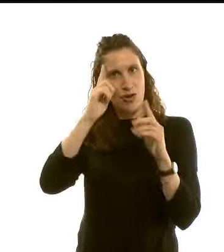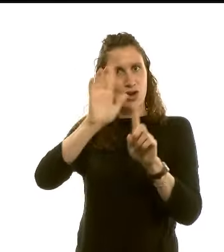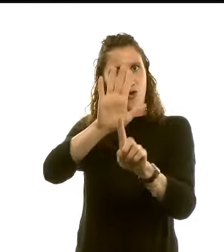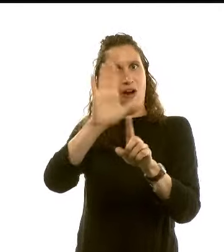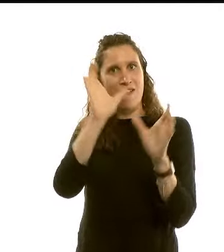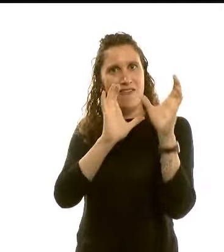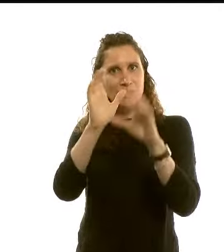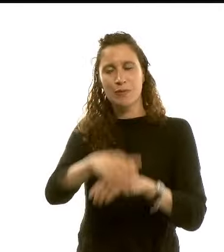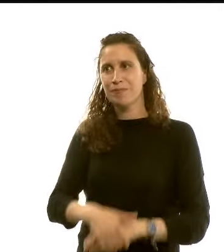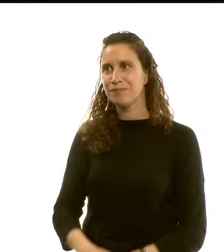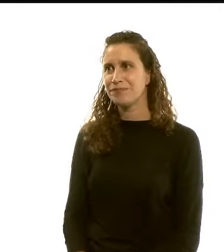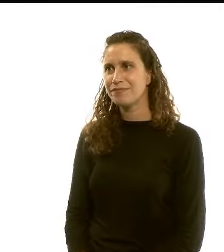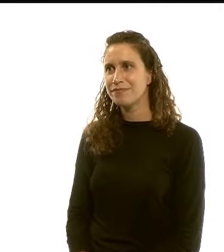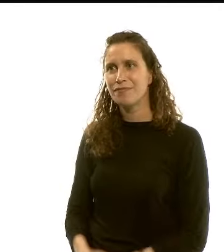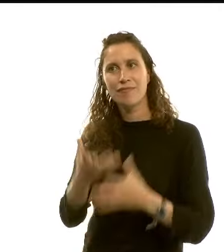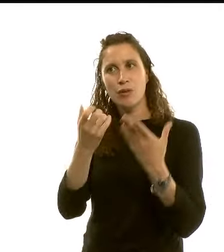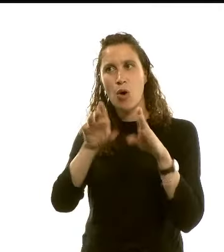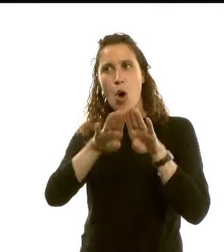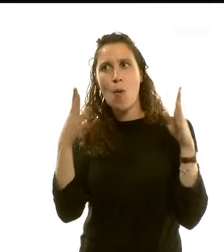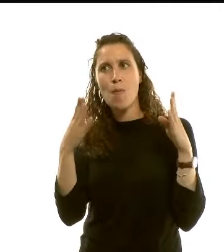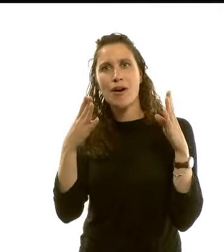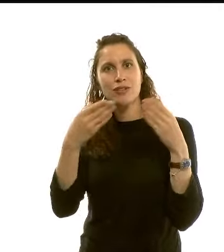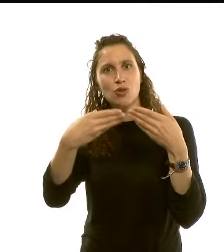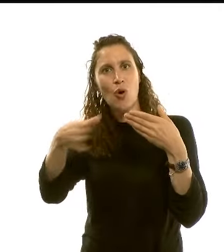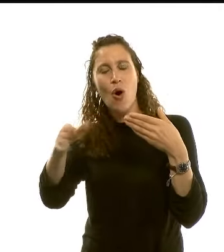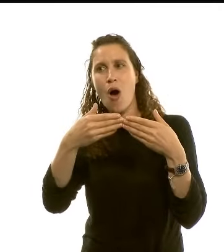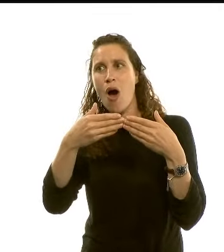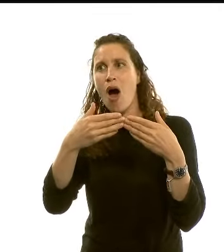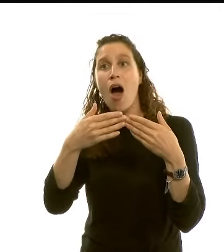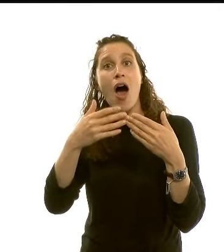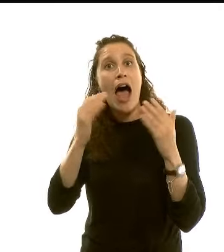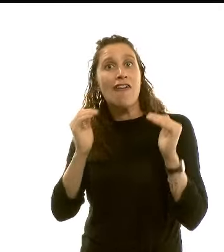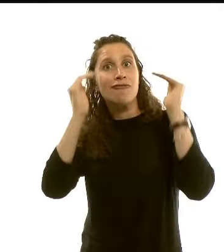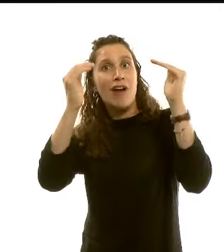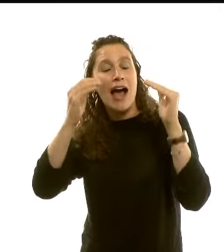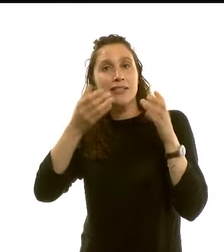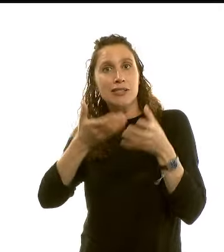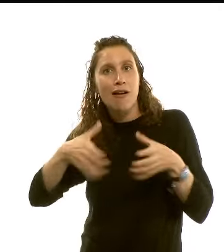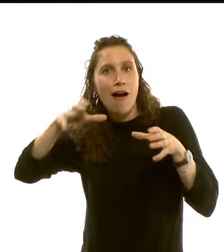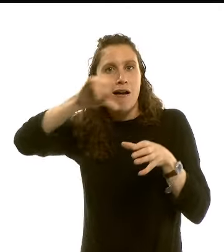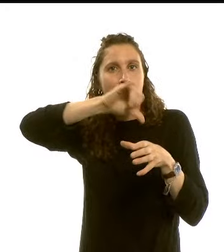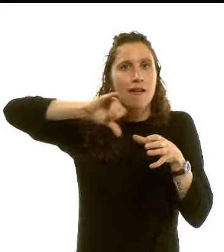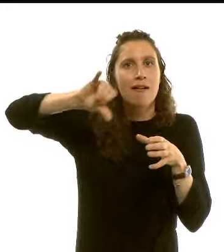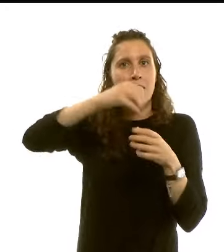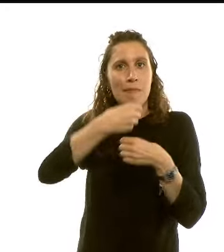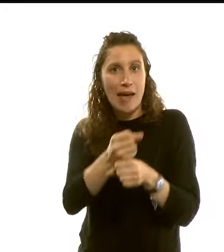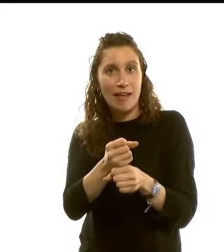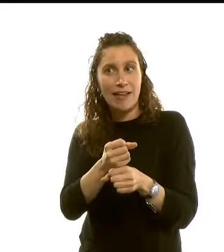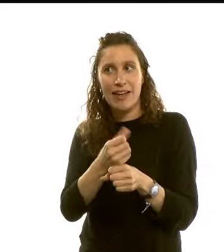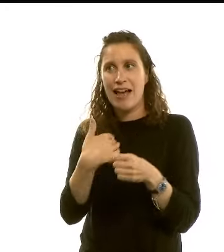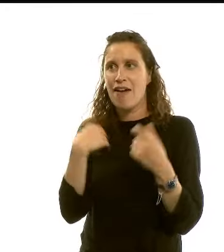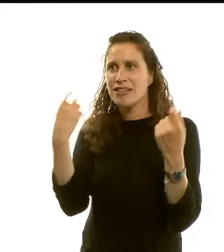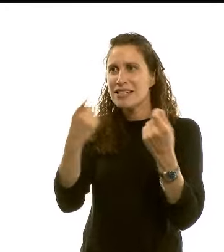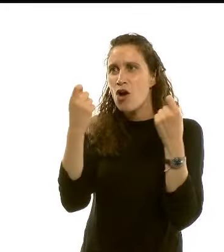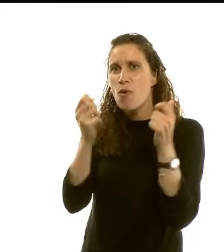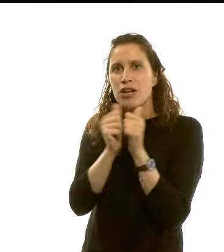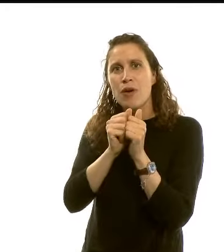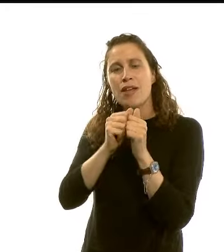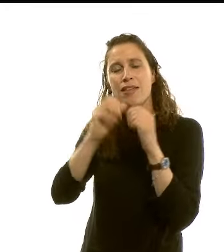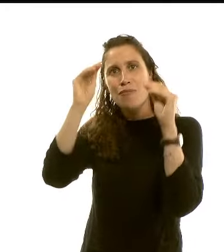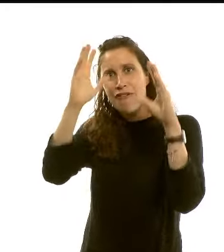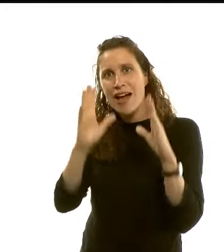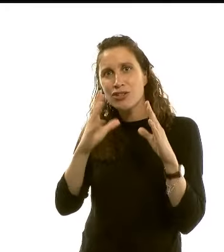this door and to play with advanced potion making. Aww. Yeah, exactly. There's a ceremony here with Professor McGonagall